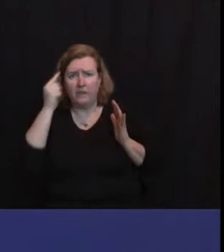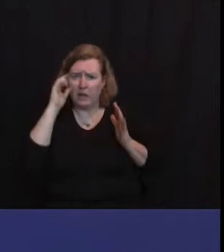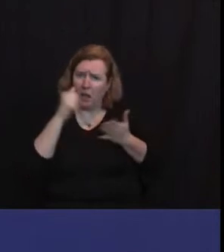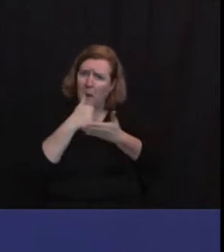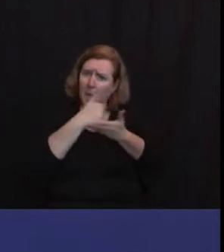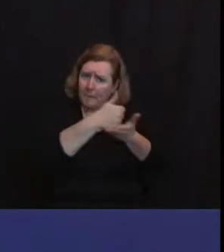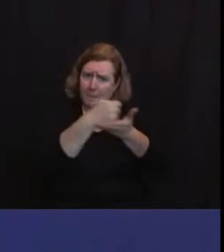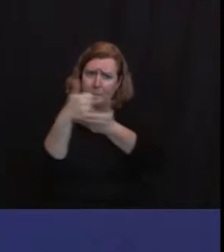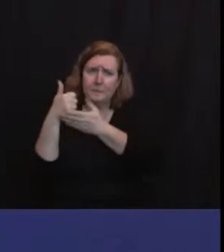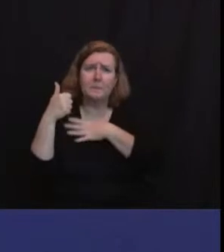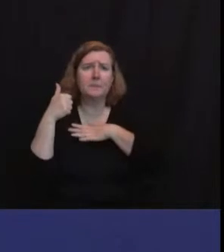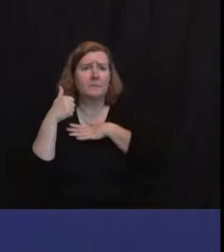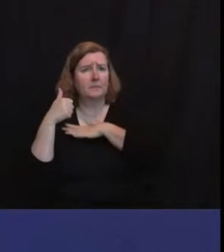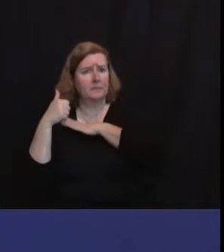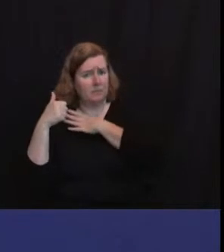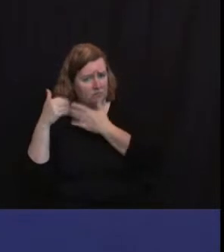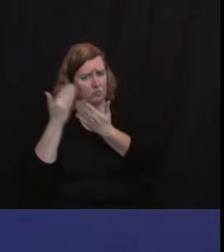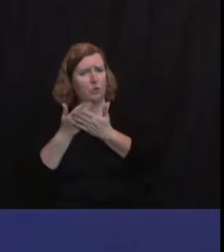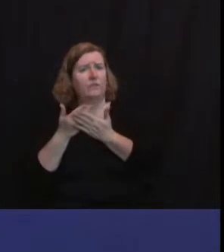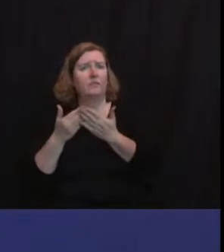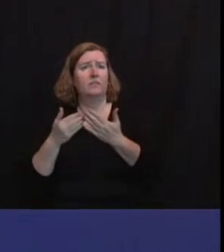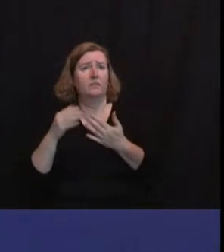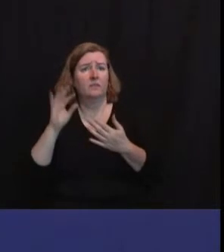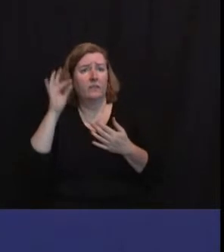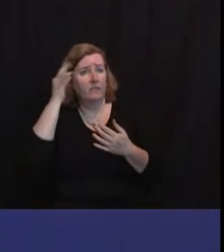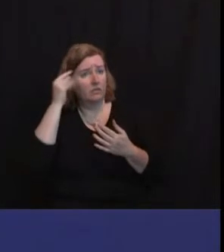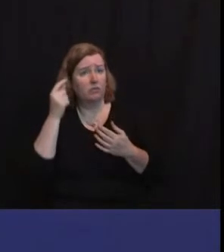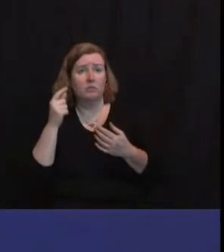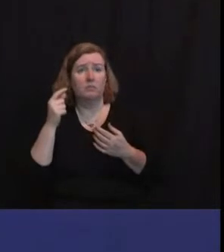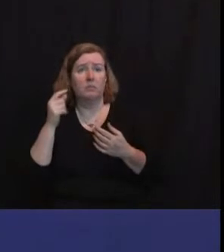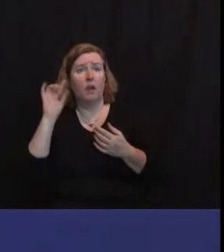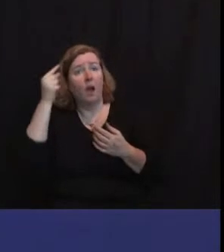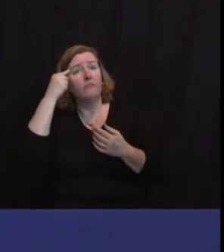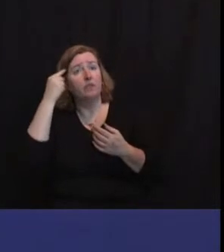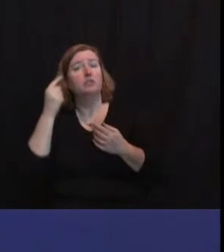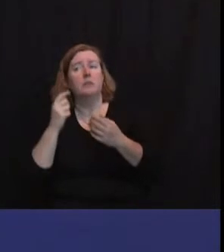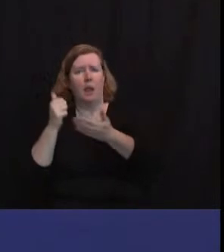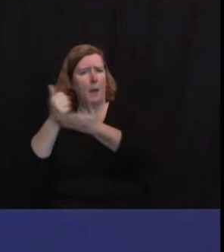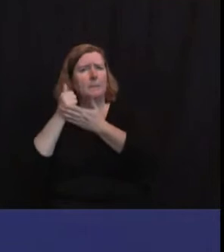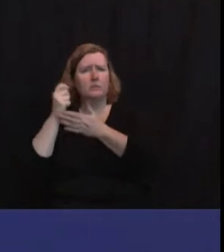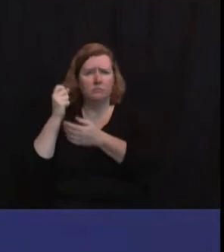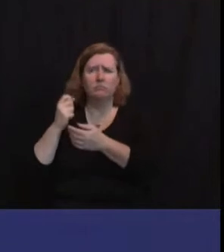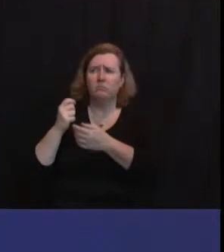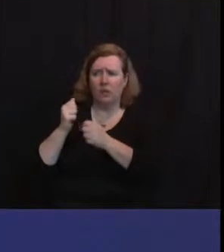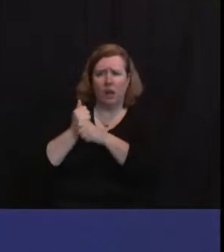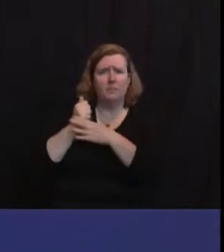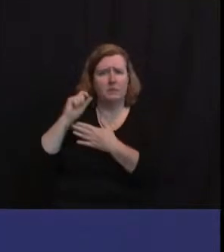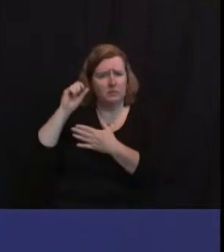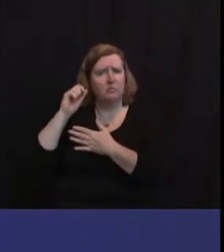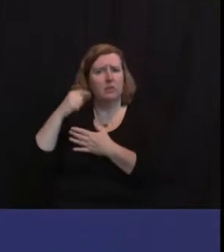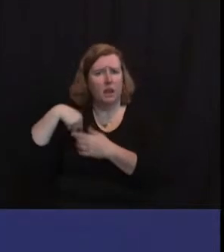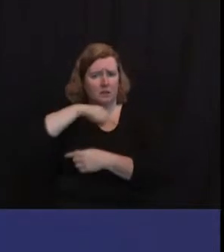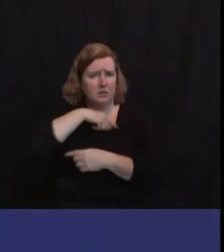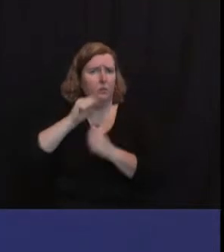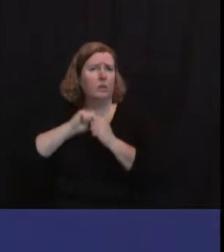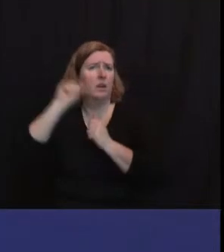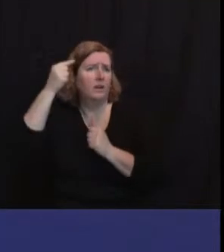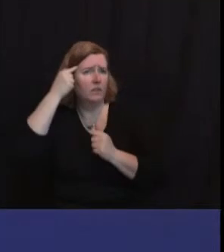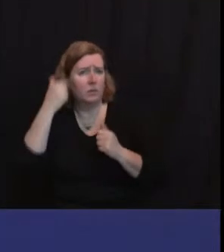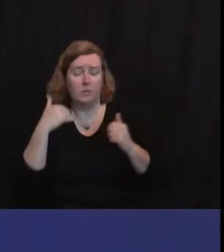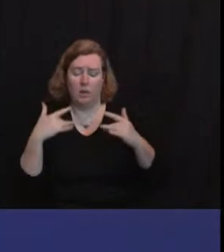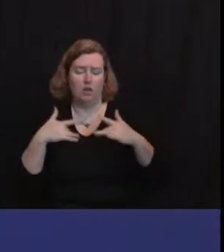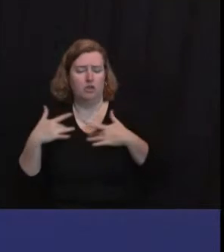year, the right kind of government is exactly what we need in a lot of situations, but I do worry about inequities, et